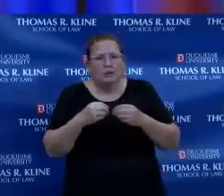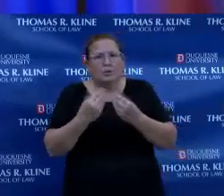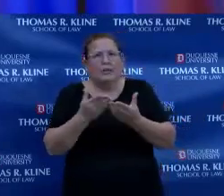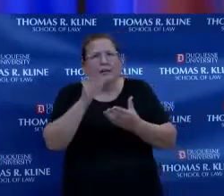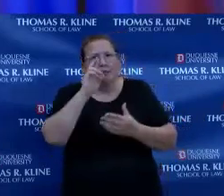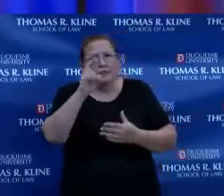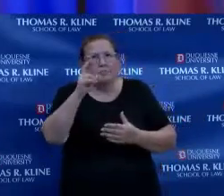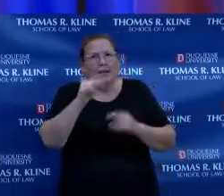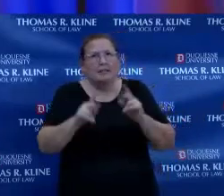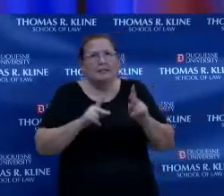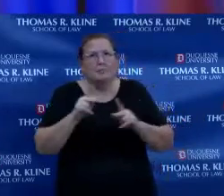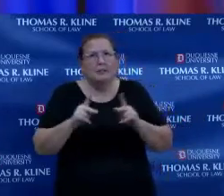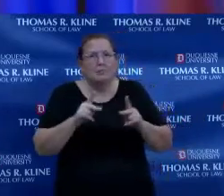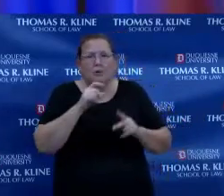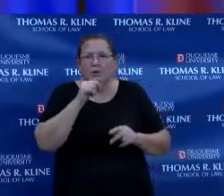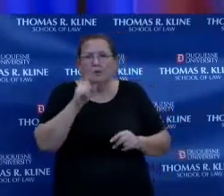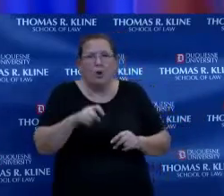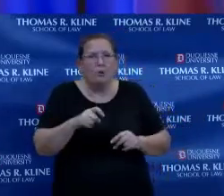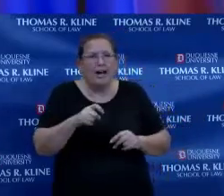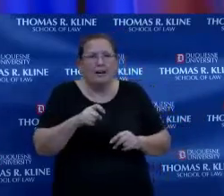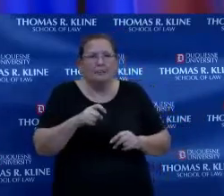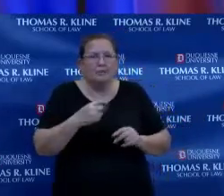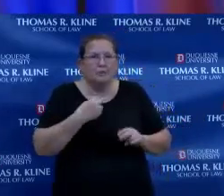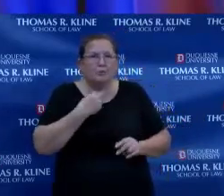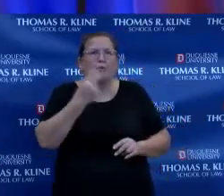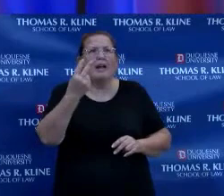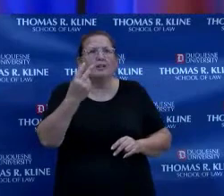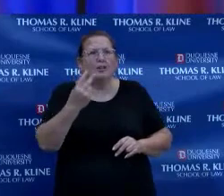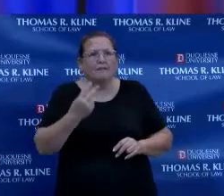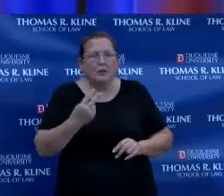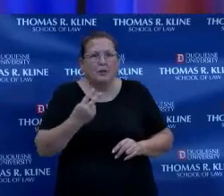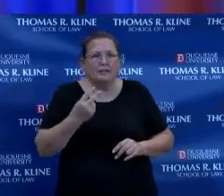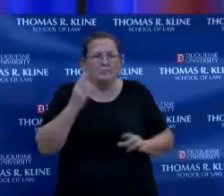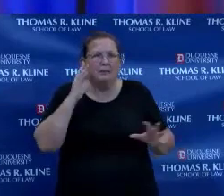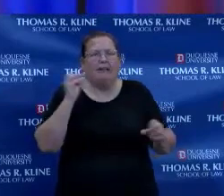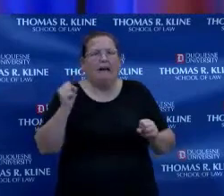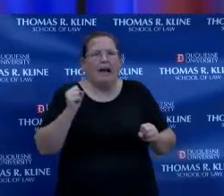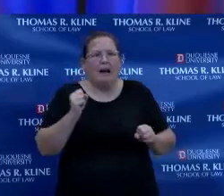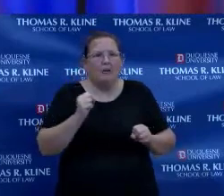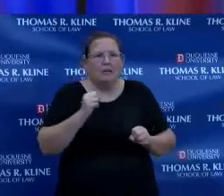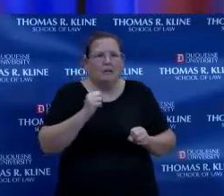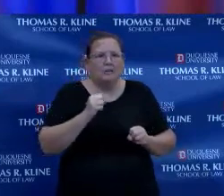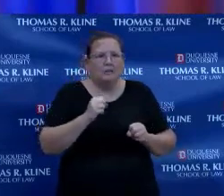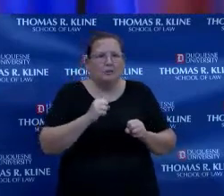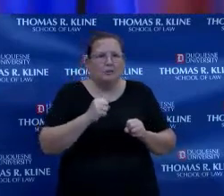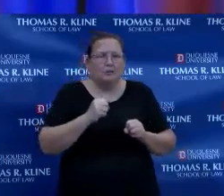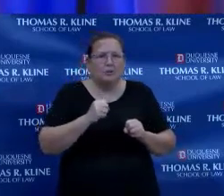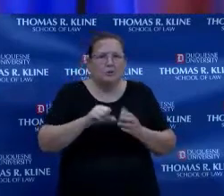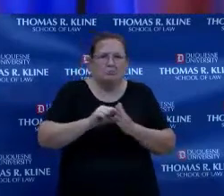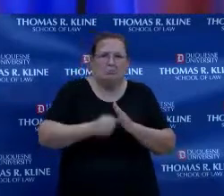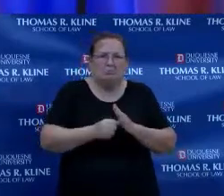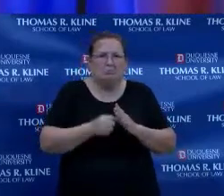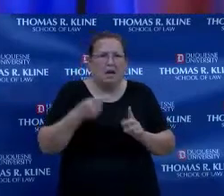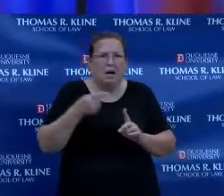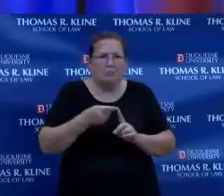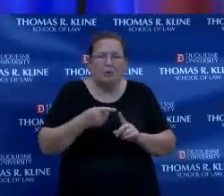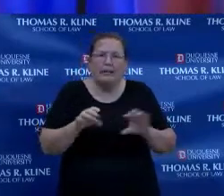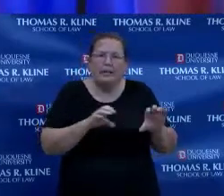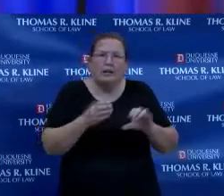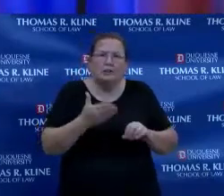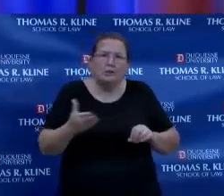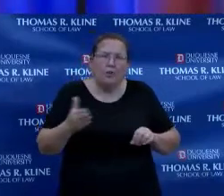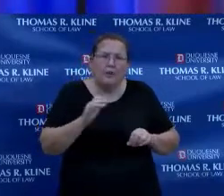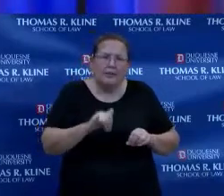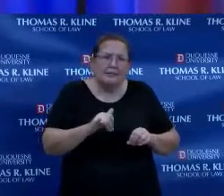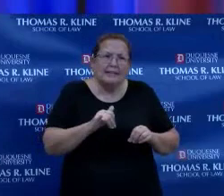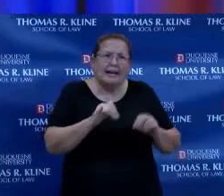don't need to raise your voice to make your point. And you do all of those things that people will respect and